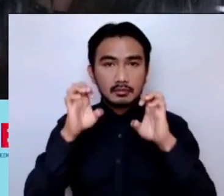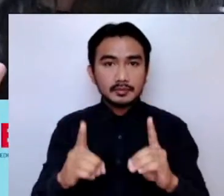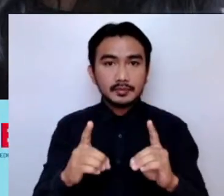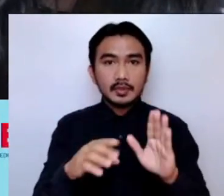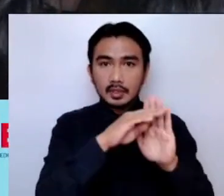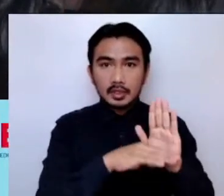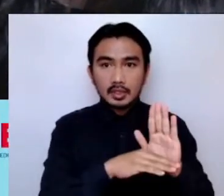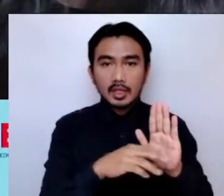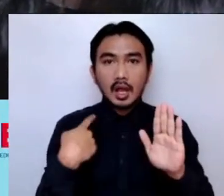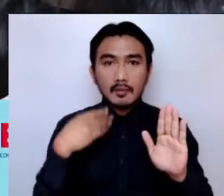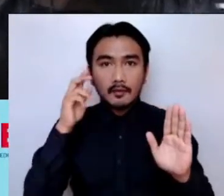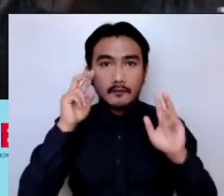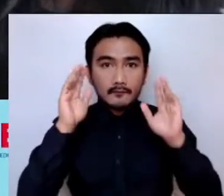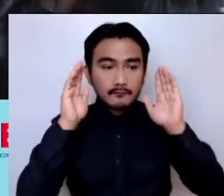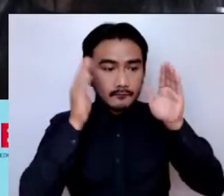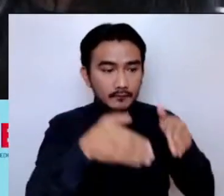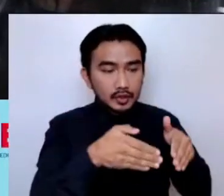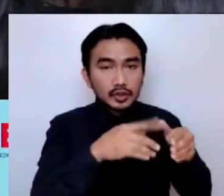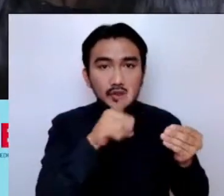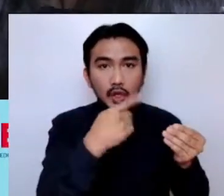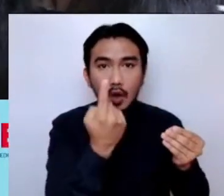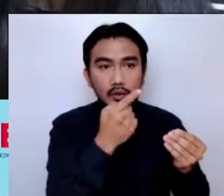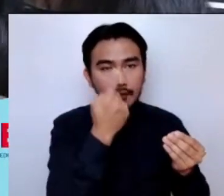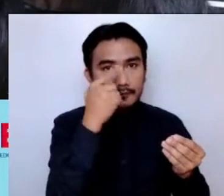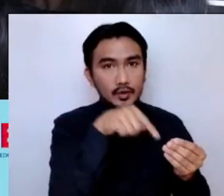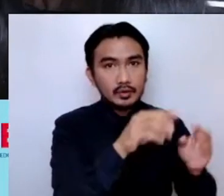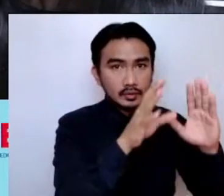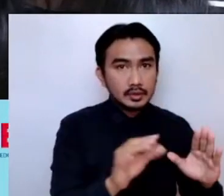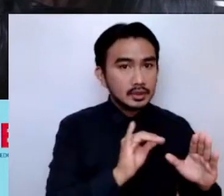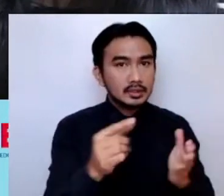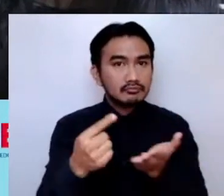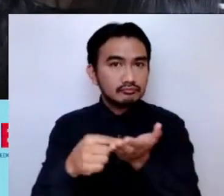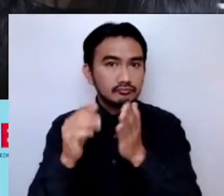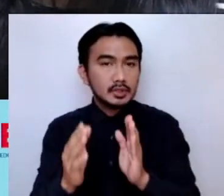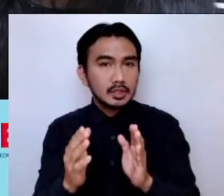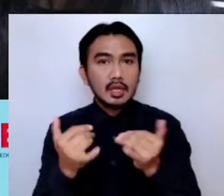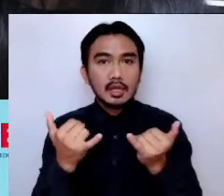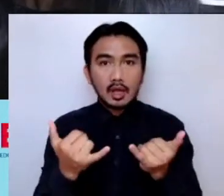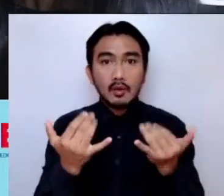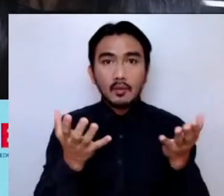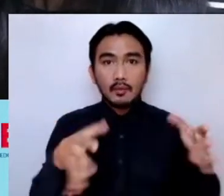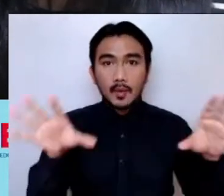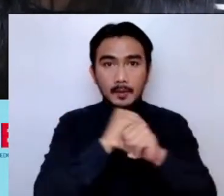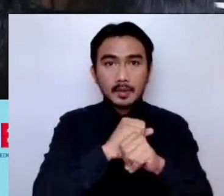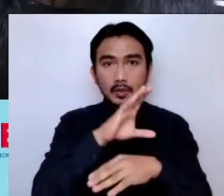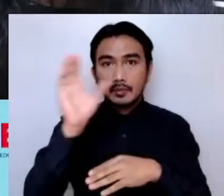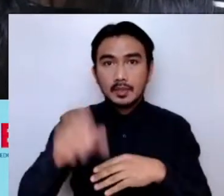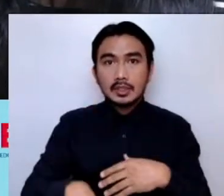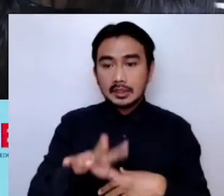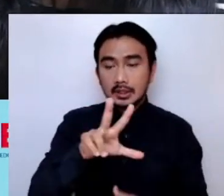focusing on our teachers, on our ratees. But now, since we have completed all 37 indicators